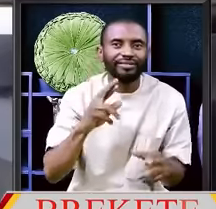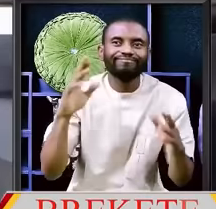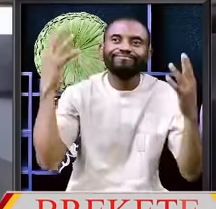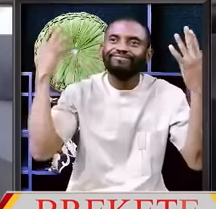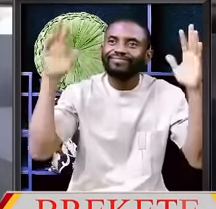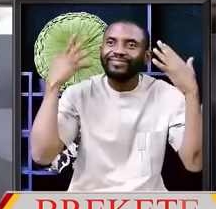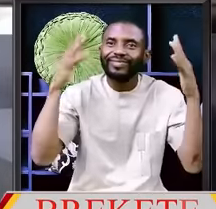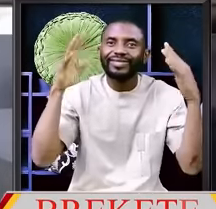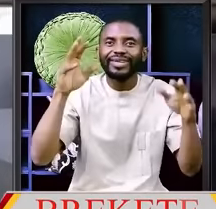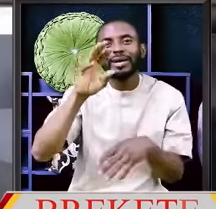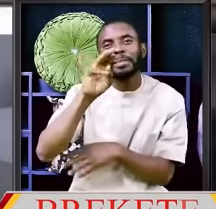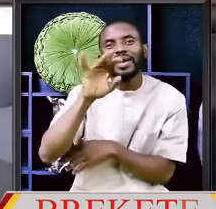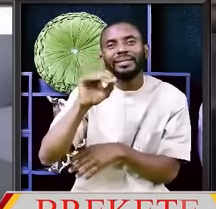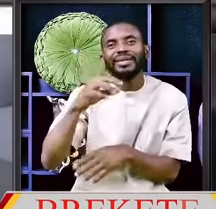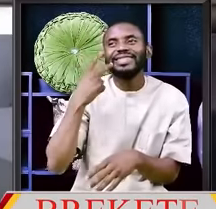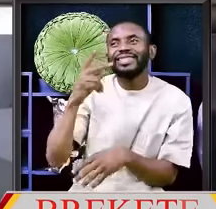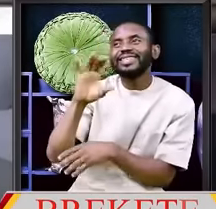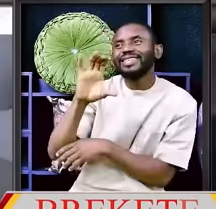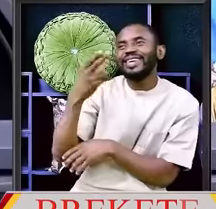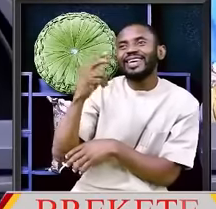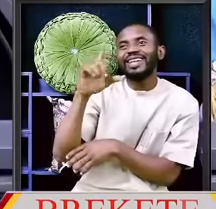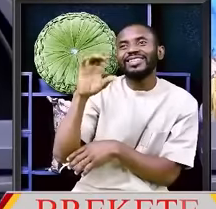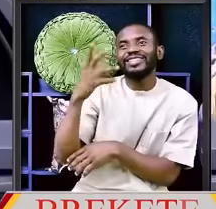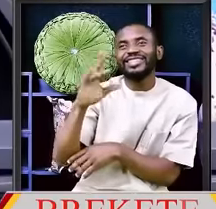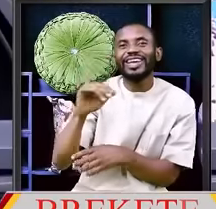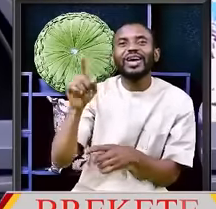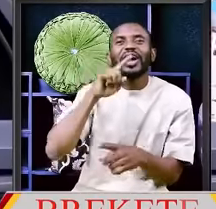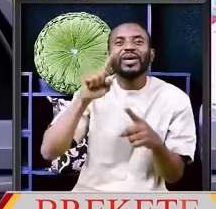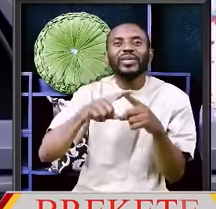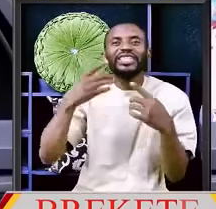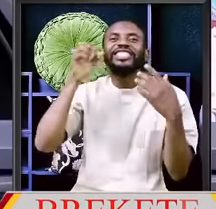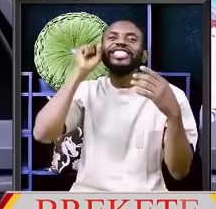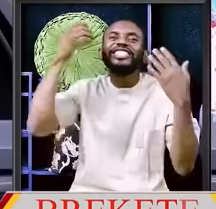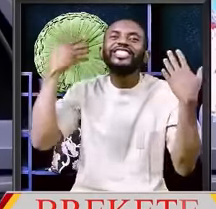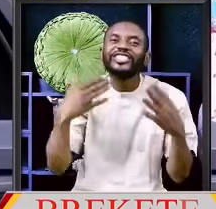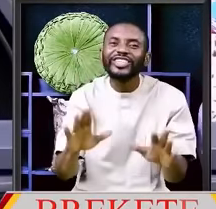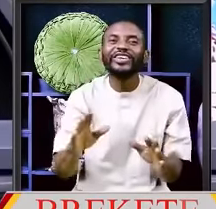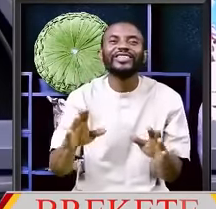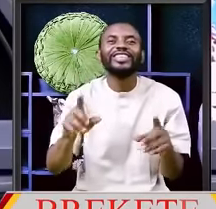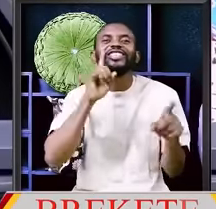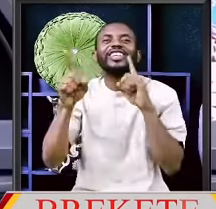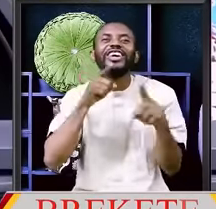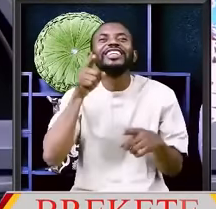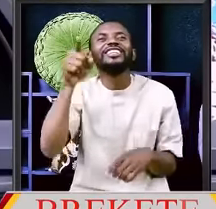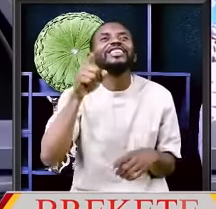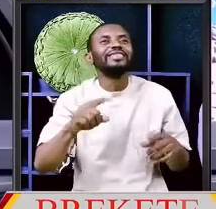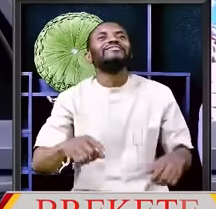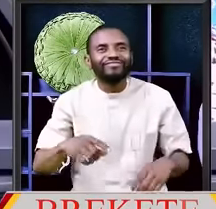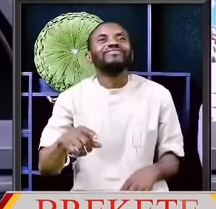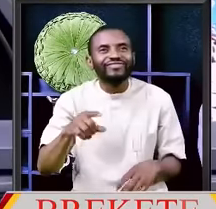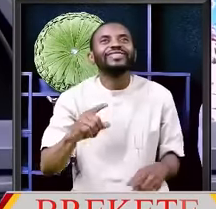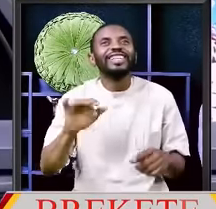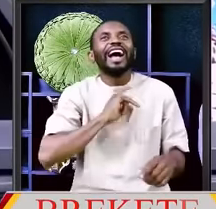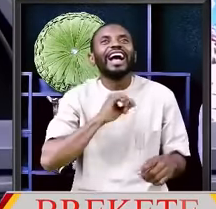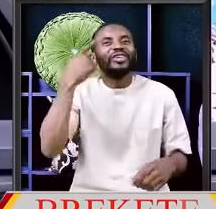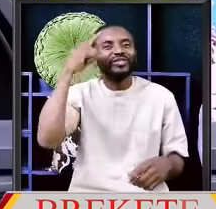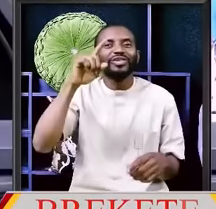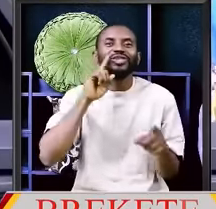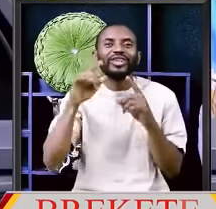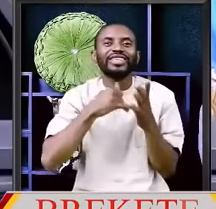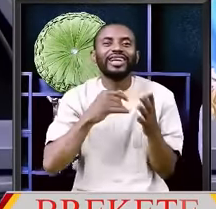See, Kelechi. Now when she talk and finish, he called the shaker. I for talk him. You clap with